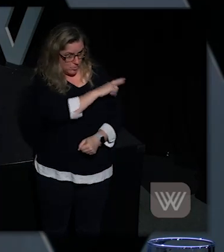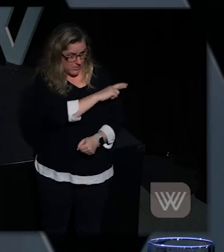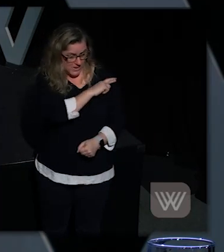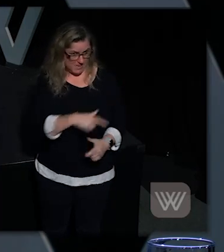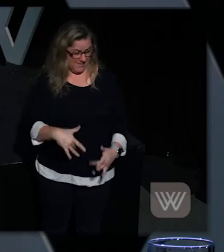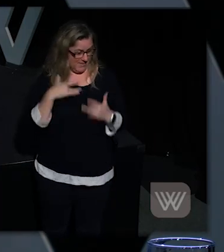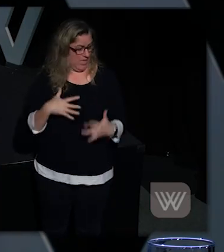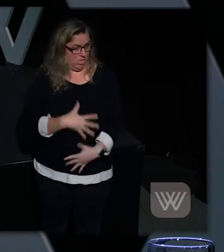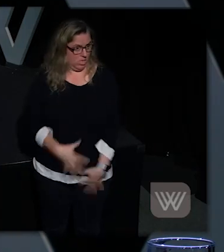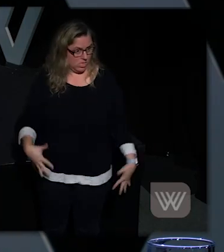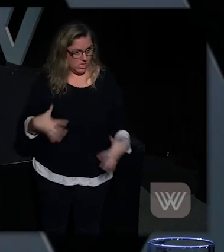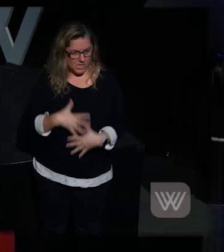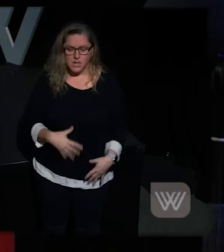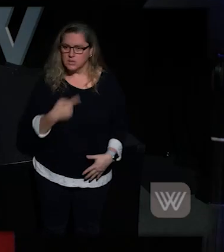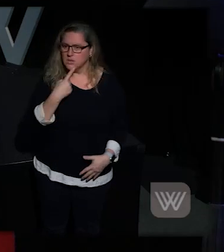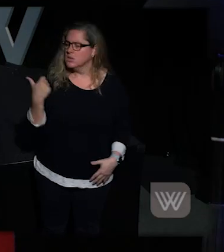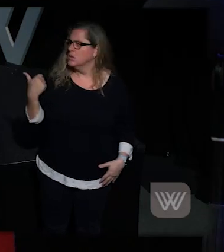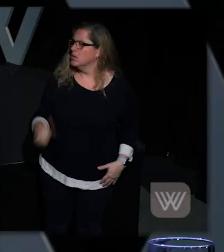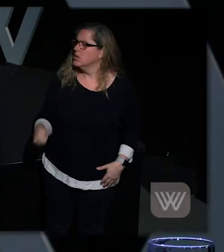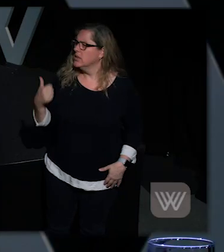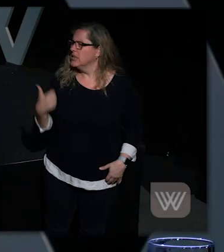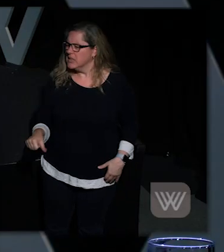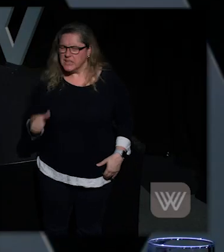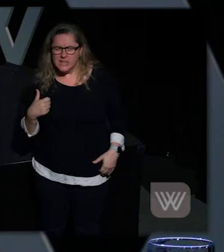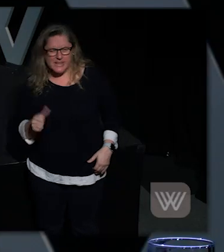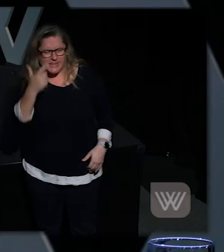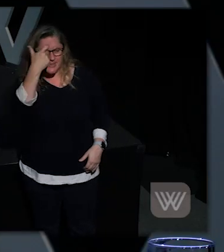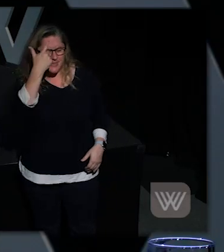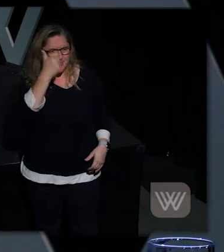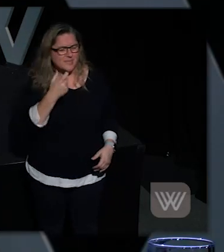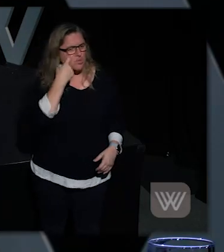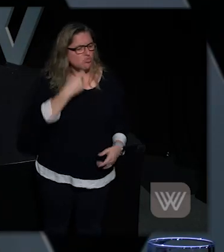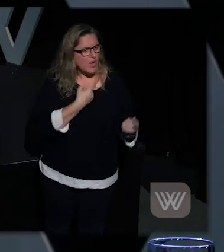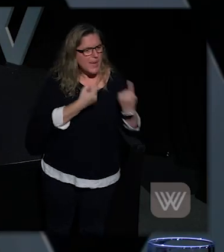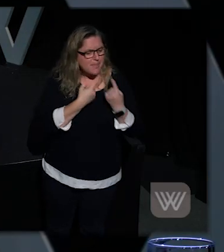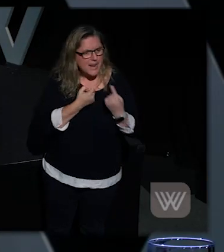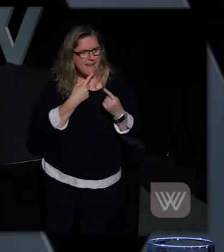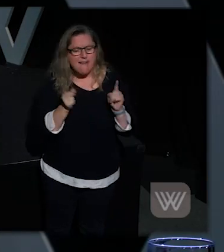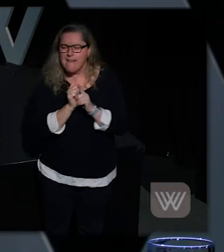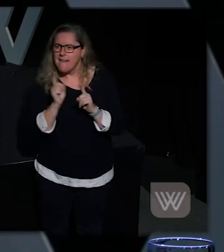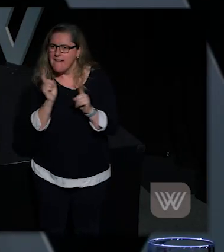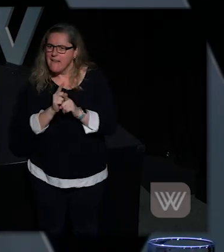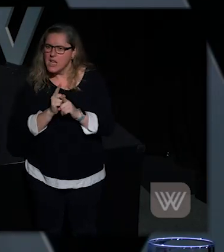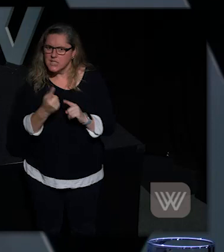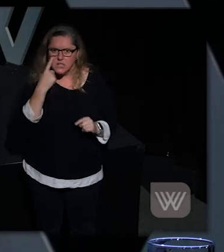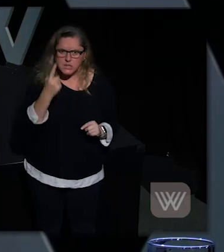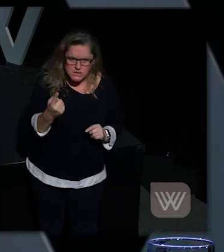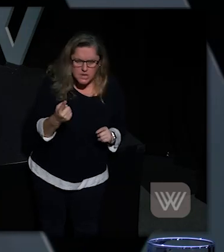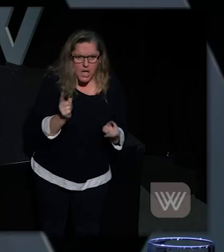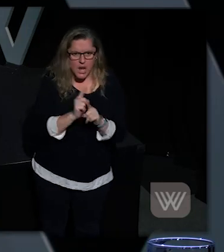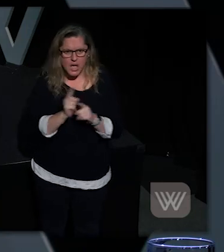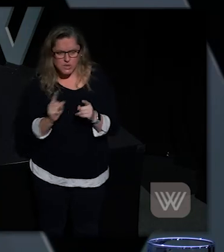felt ill. And he said, right, I guess that's like trying to explain... you know, what sight is like to a